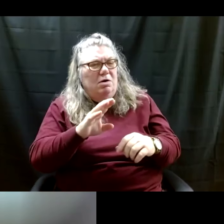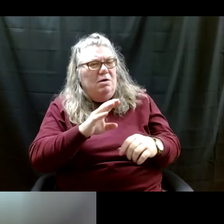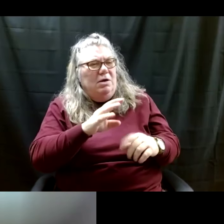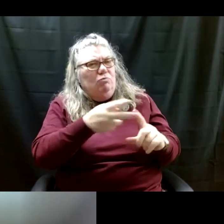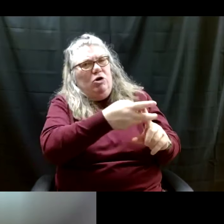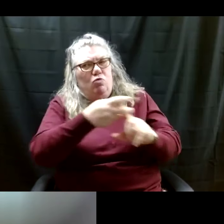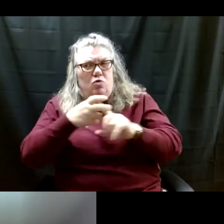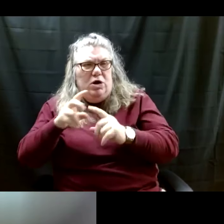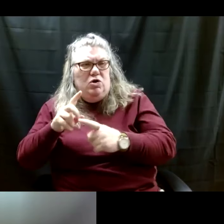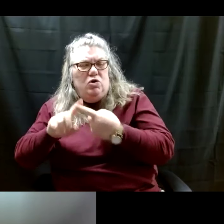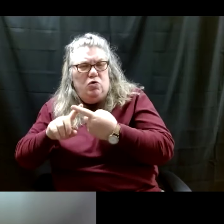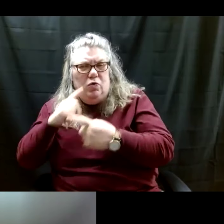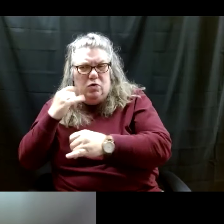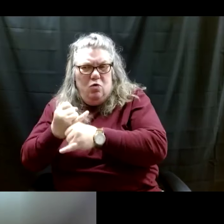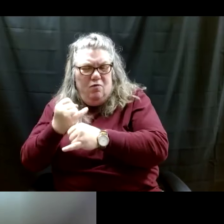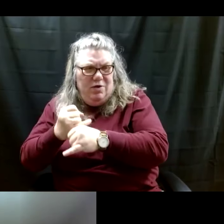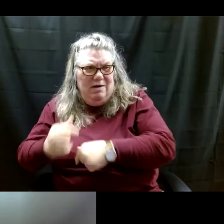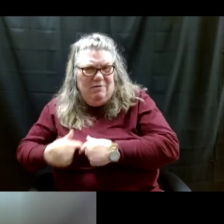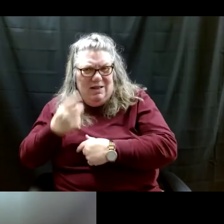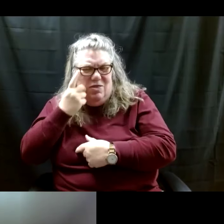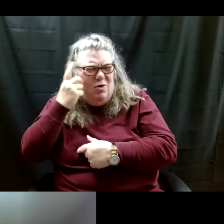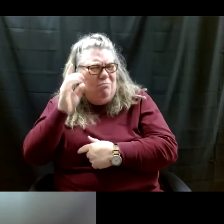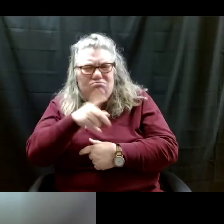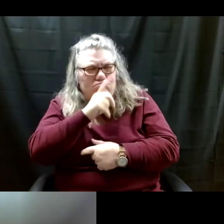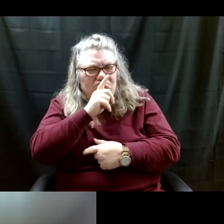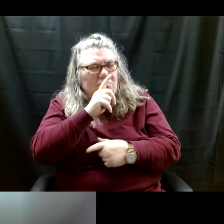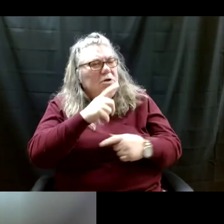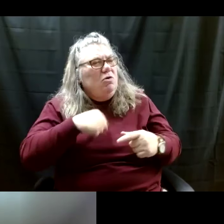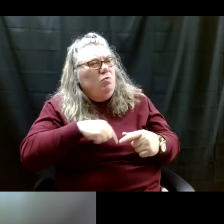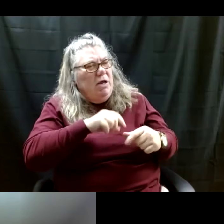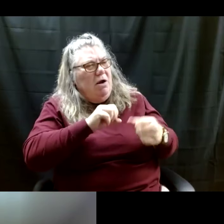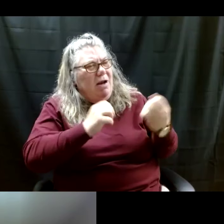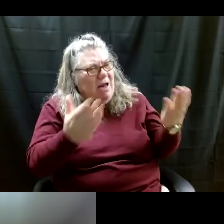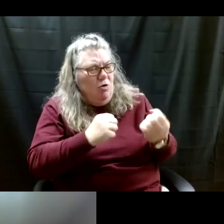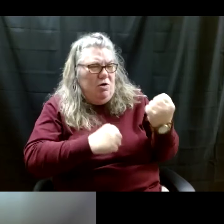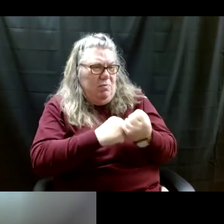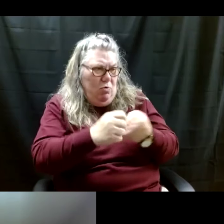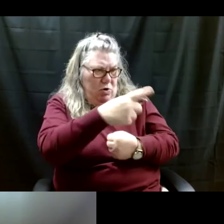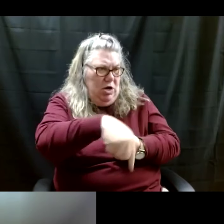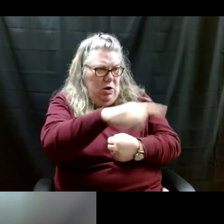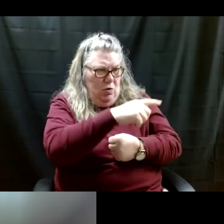we are saying is needed as well.